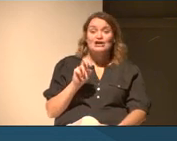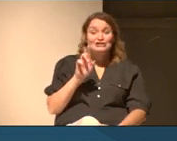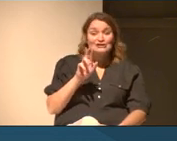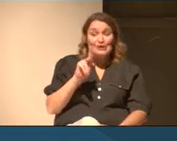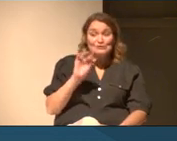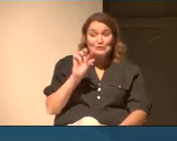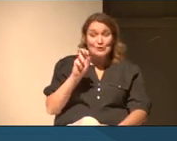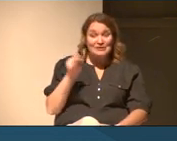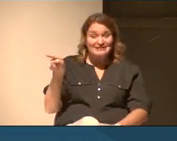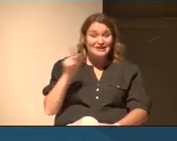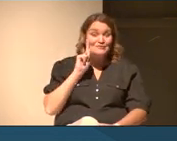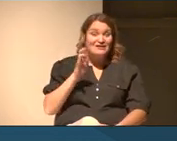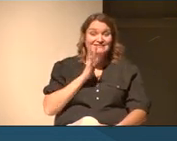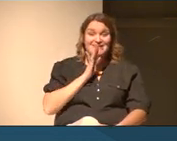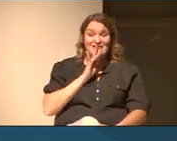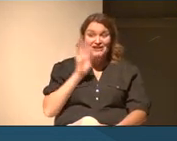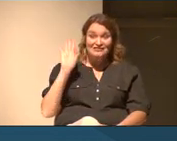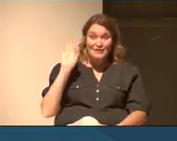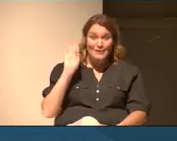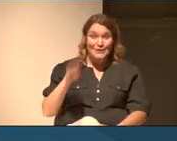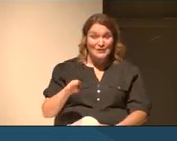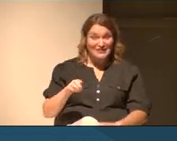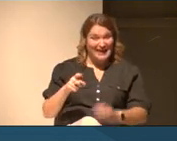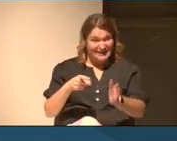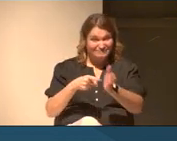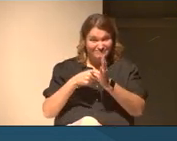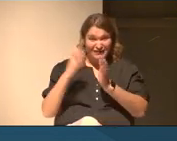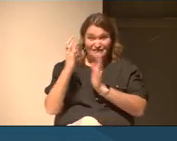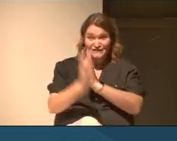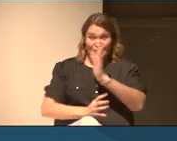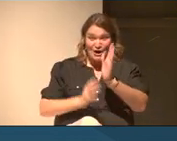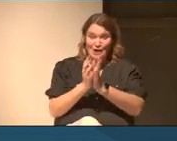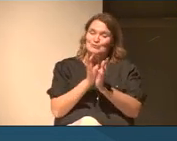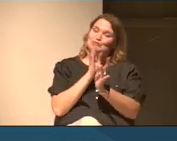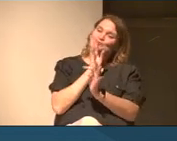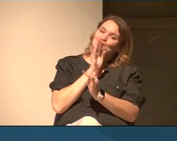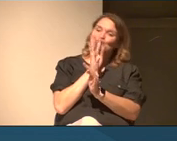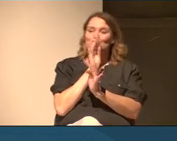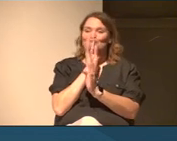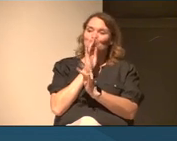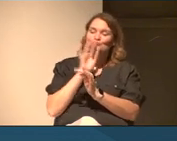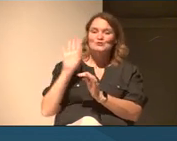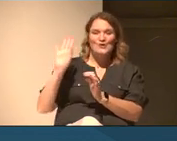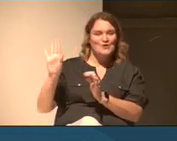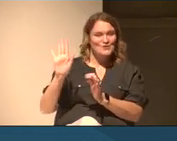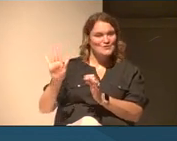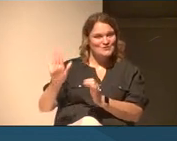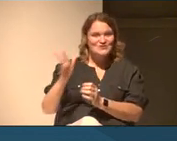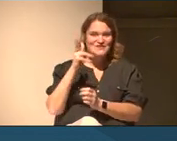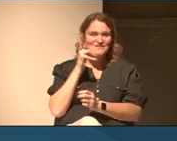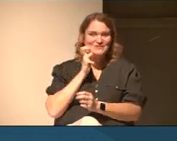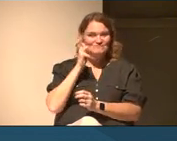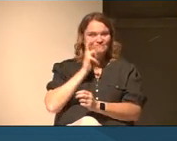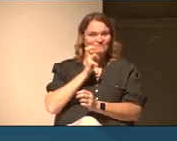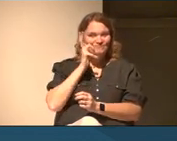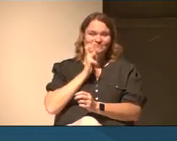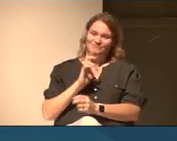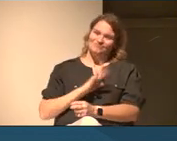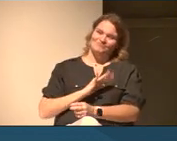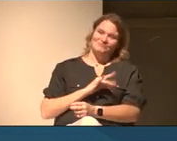We spent about 4 hours in a booth one day, and you get to hear her voice in just a second. So I'm going to play a